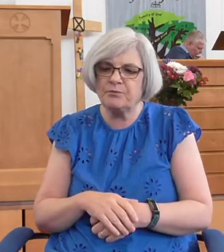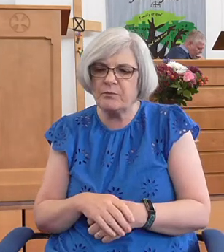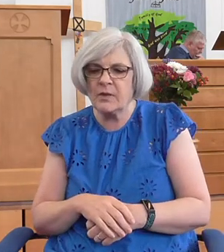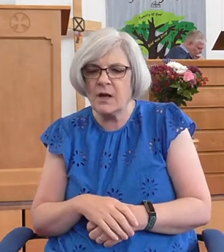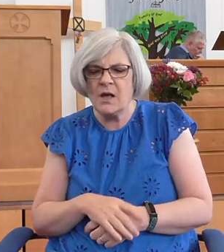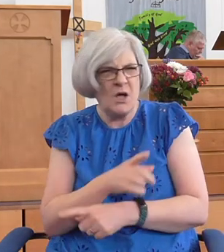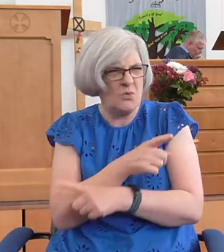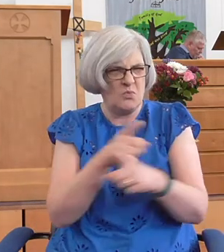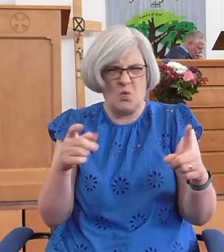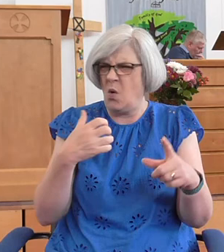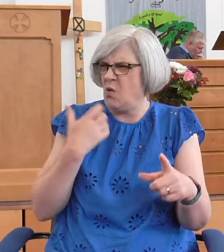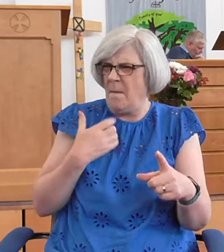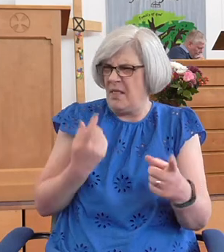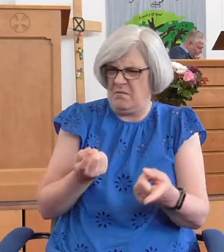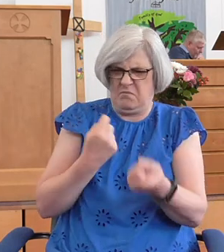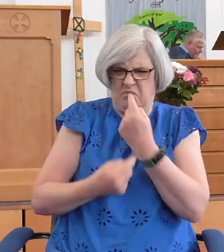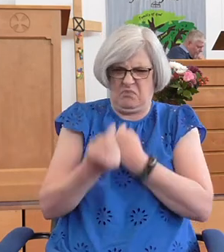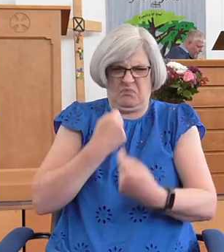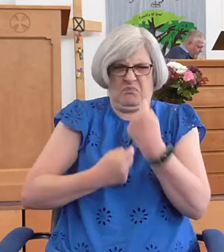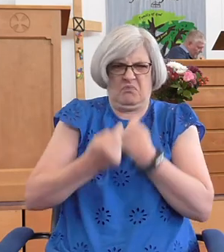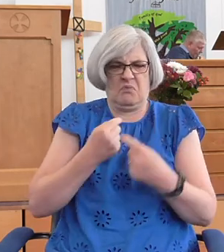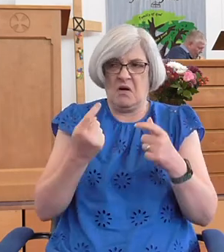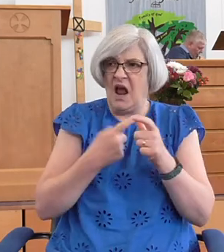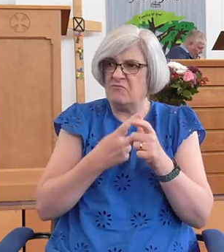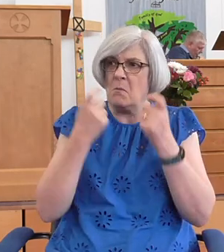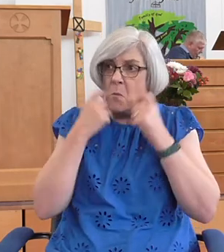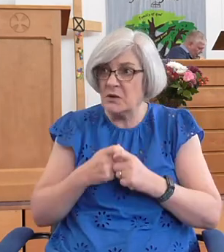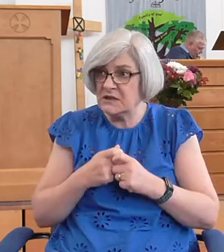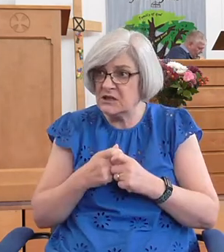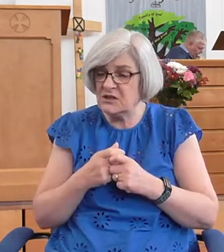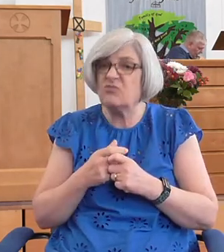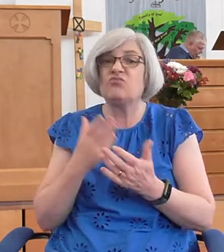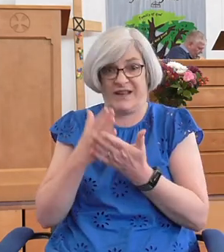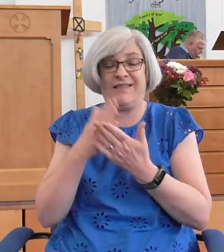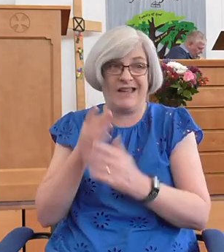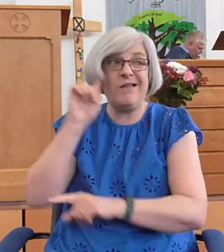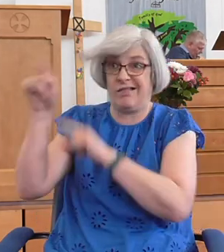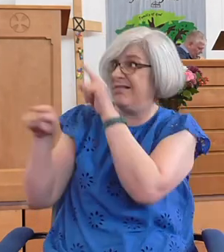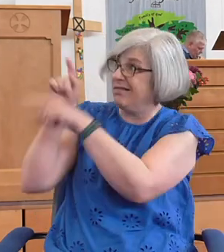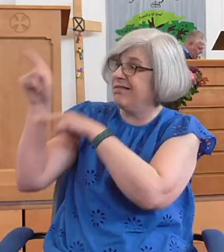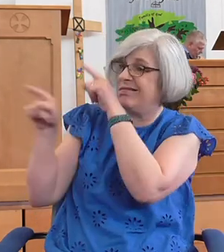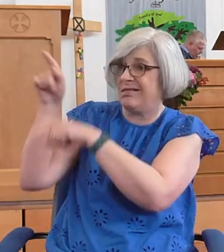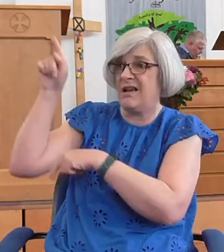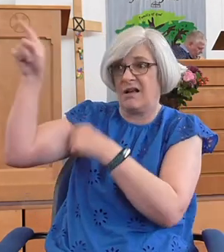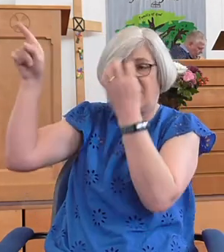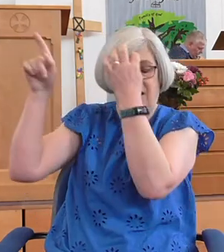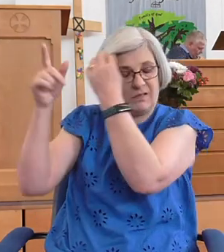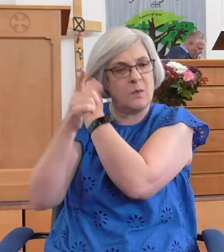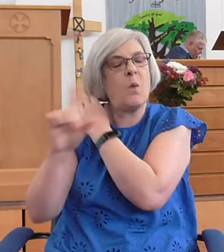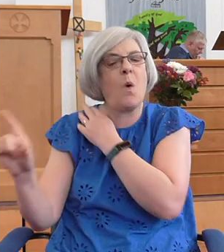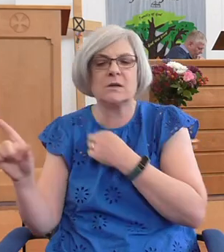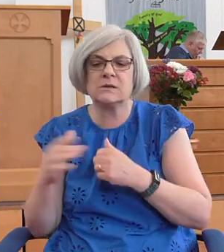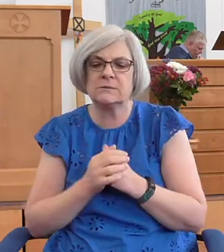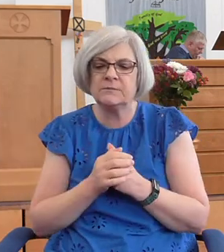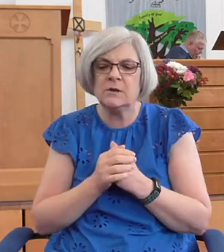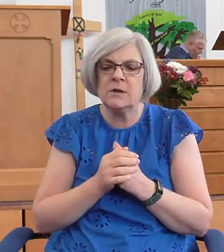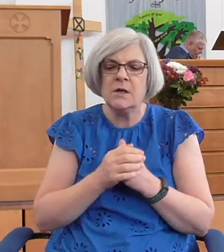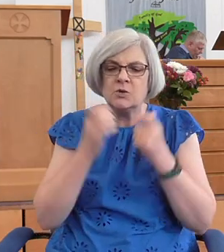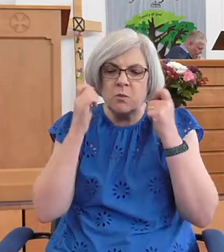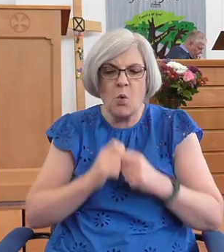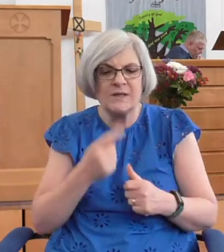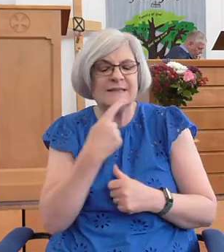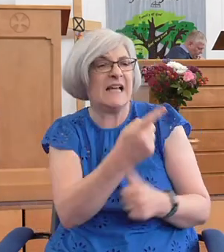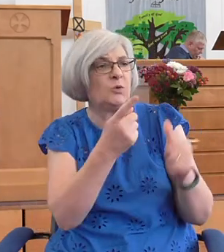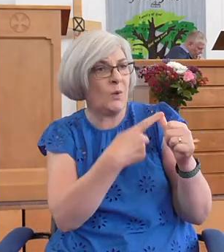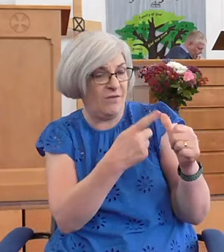are not grumbling against us, but against the Lord." Then Moses told Aaron,